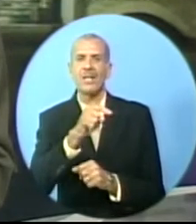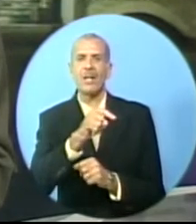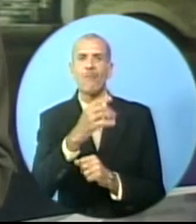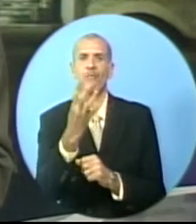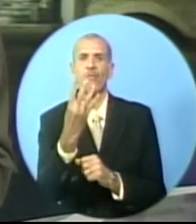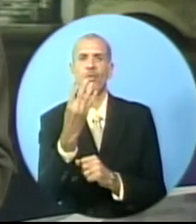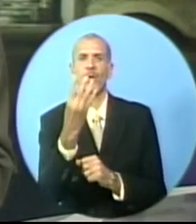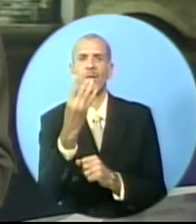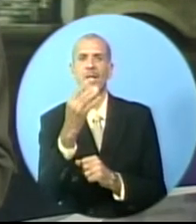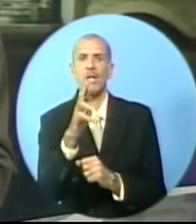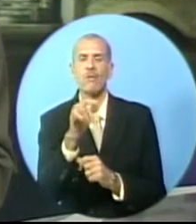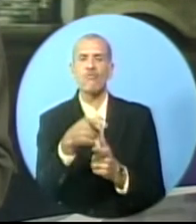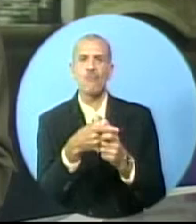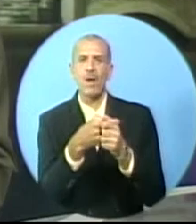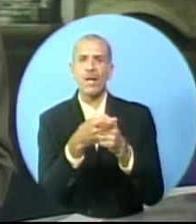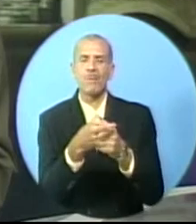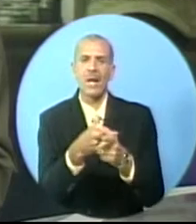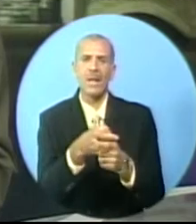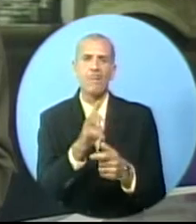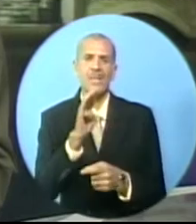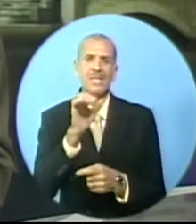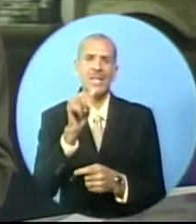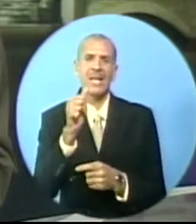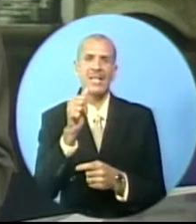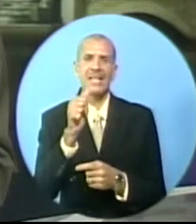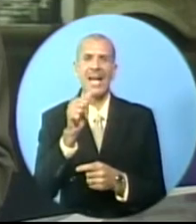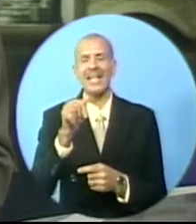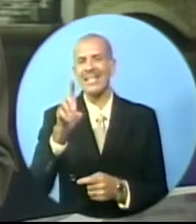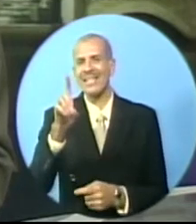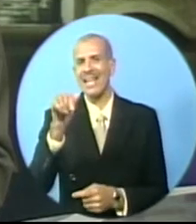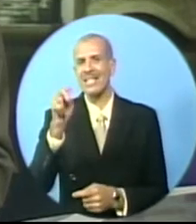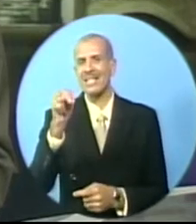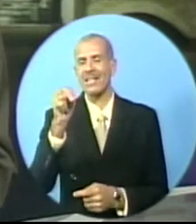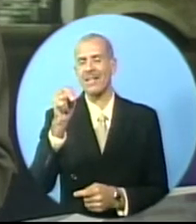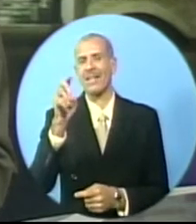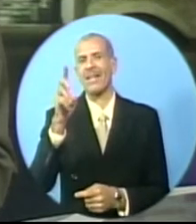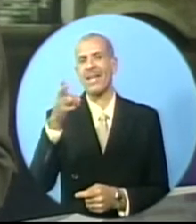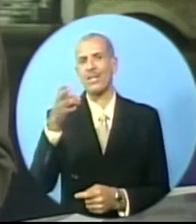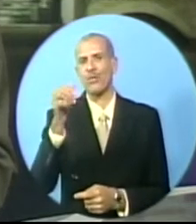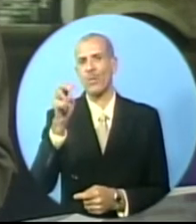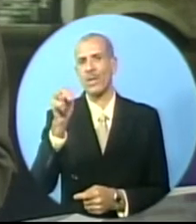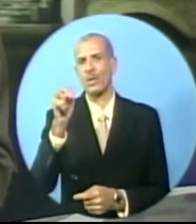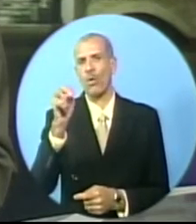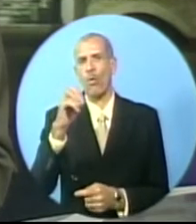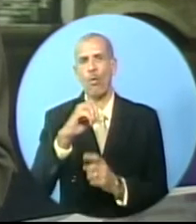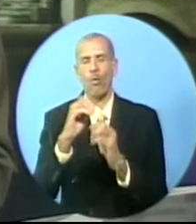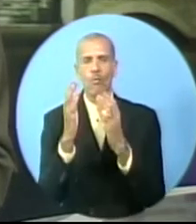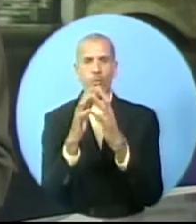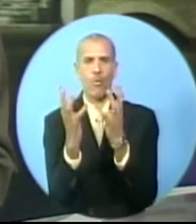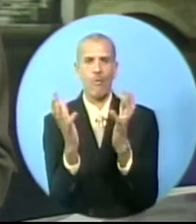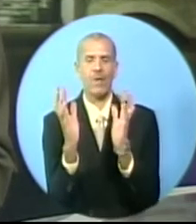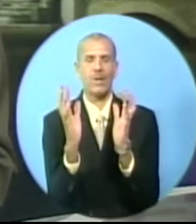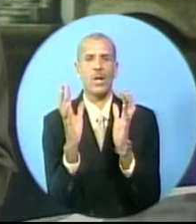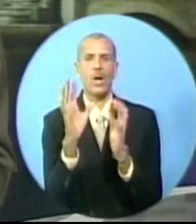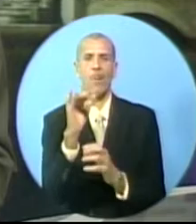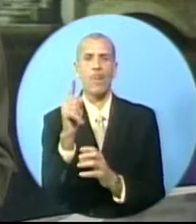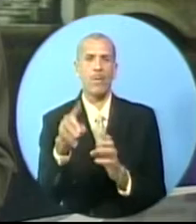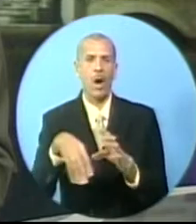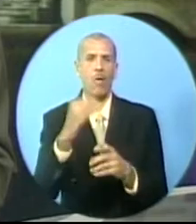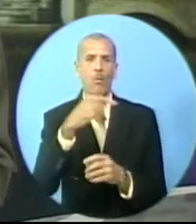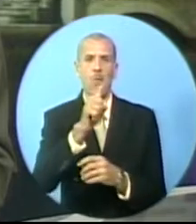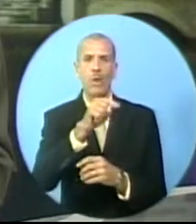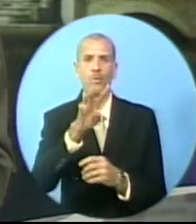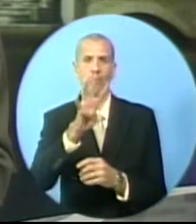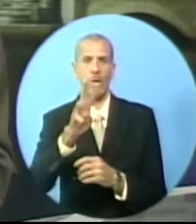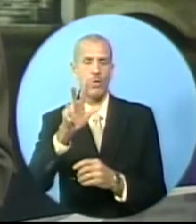Weeks Under-13 cricket final today at the Desmond Haynes Oval. After being sent in, the Combermerians were bowled out for